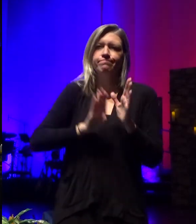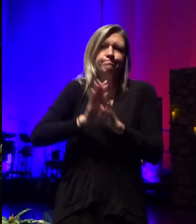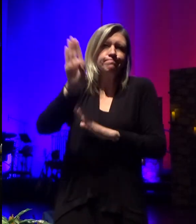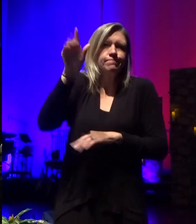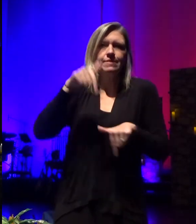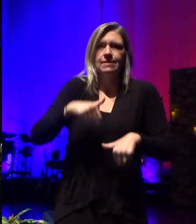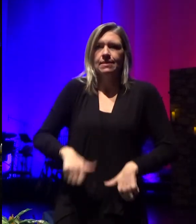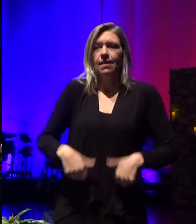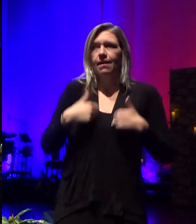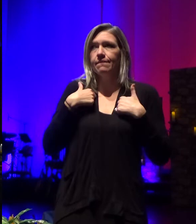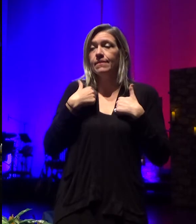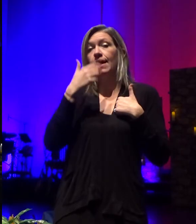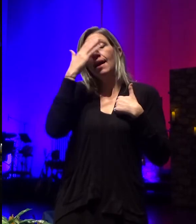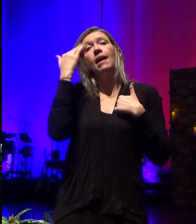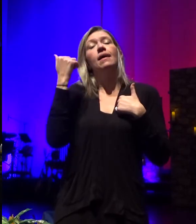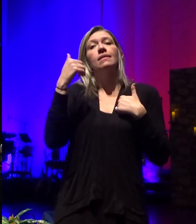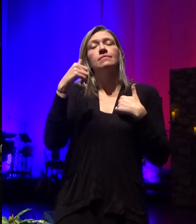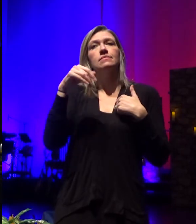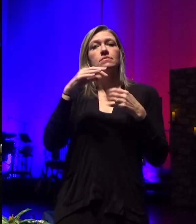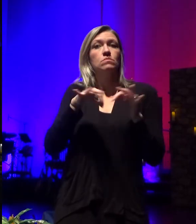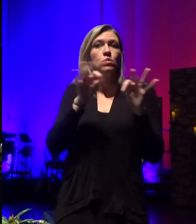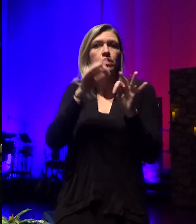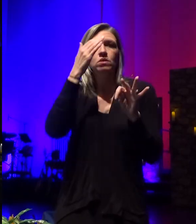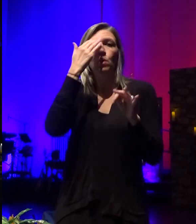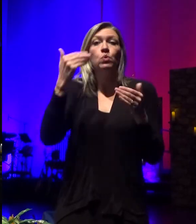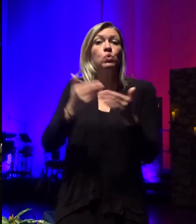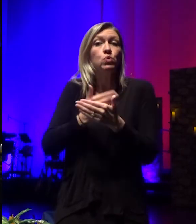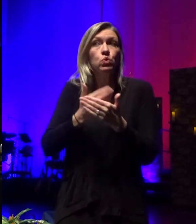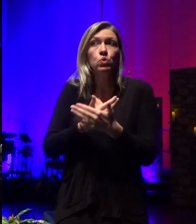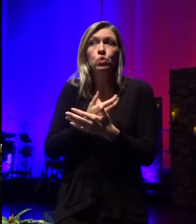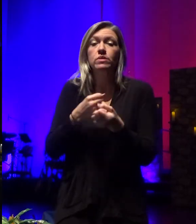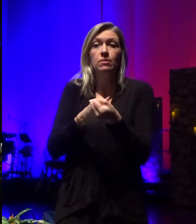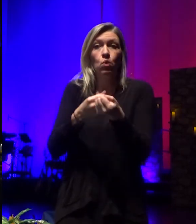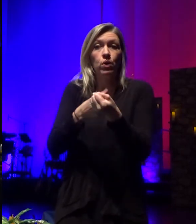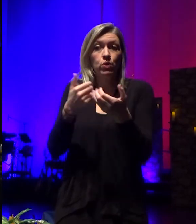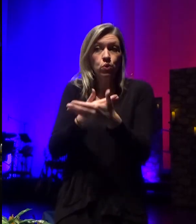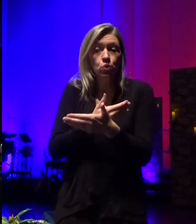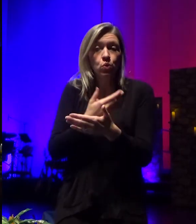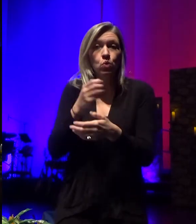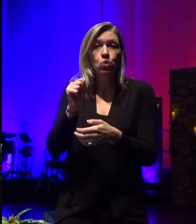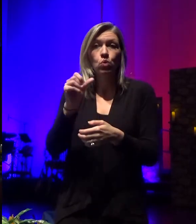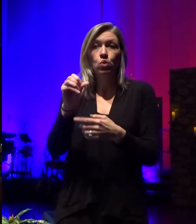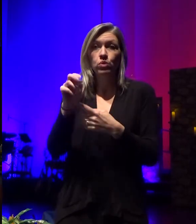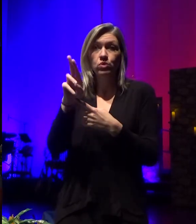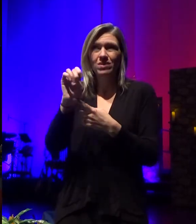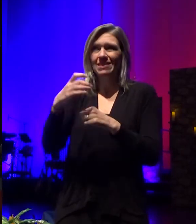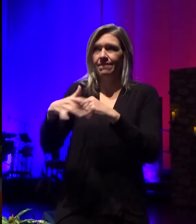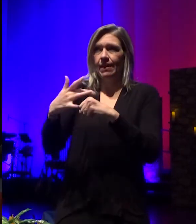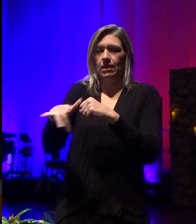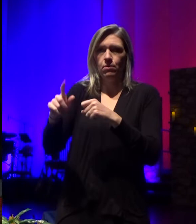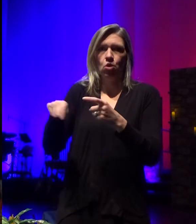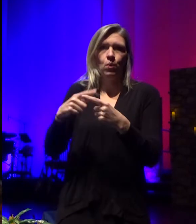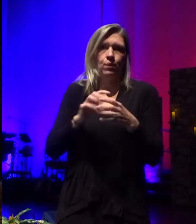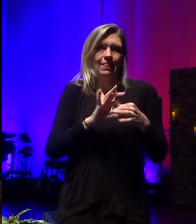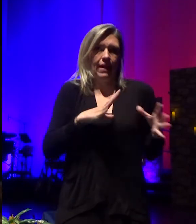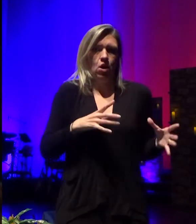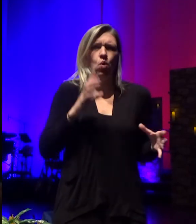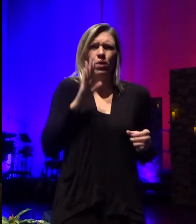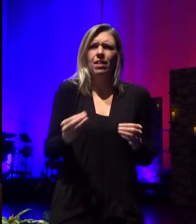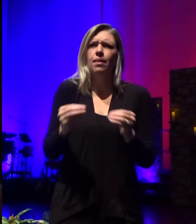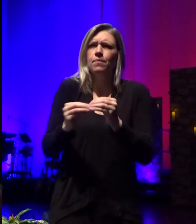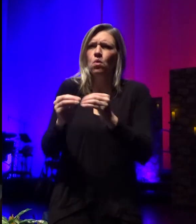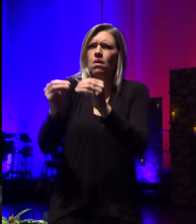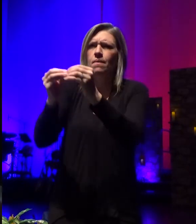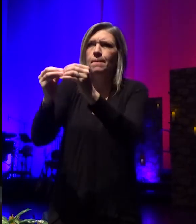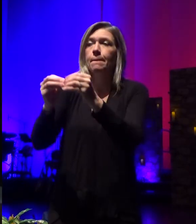new sources of support and elevation are always available when we let go of the former and the lesser. But the tendency then, the challenge is we